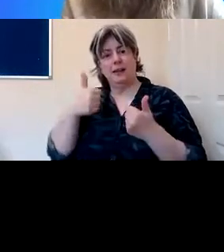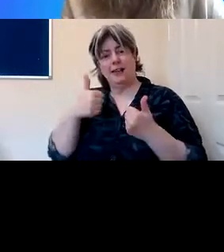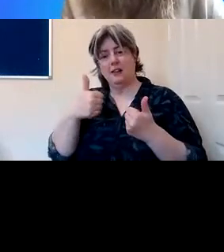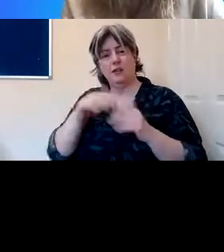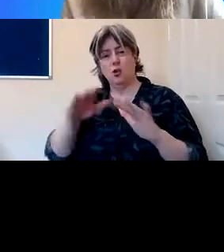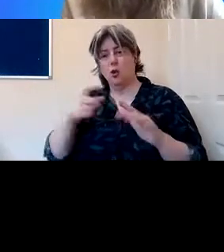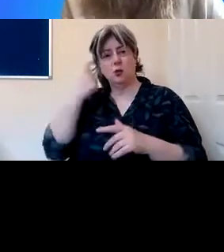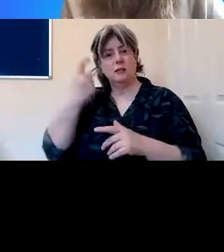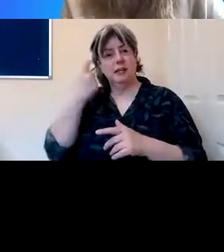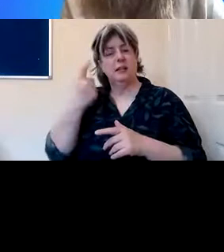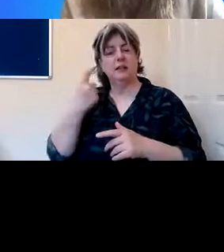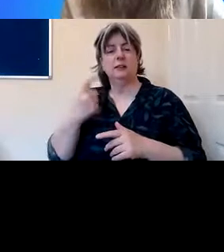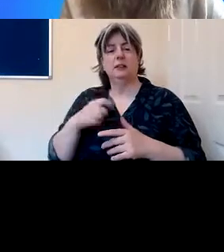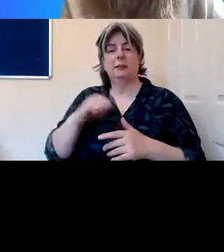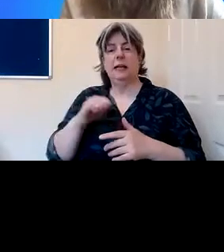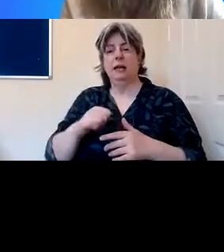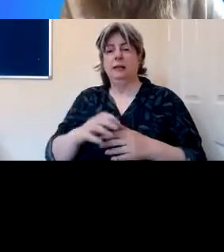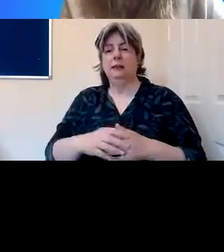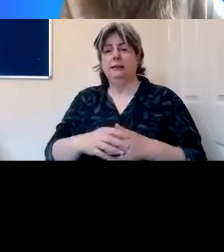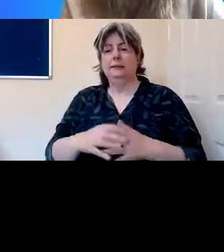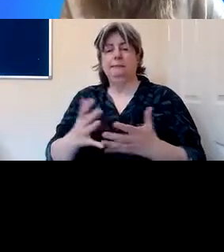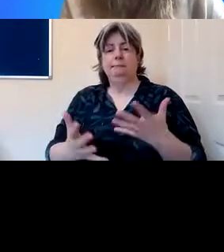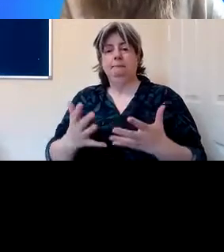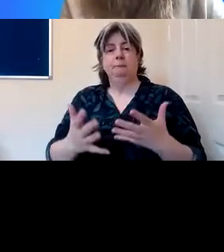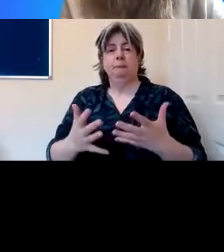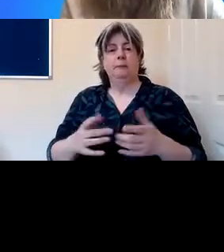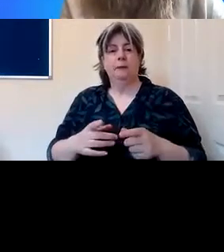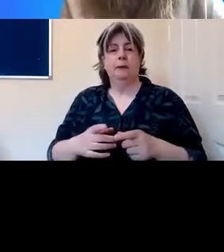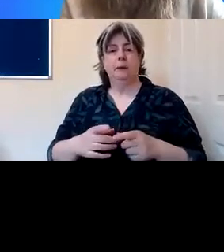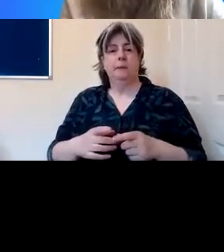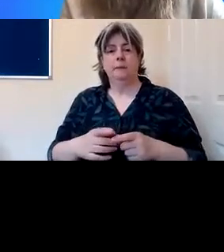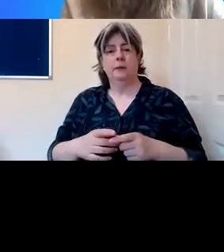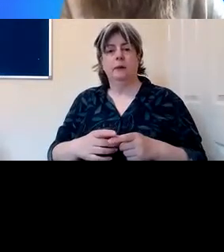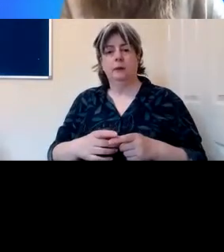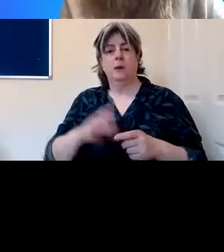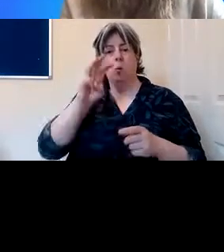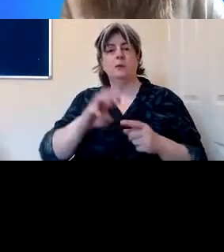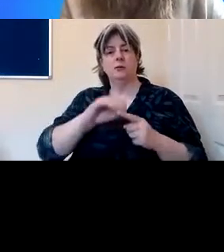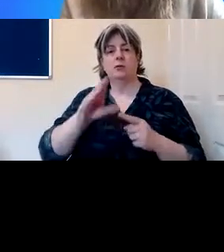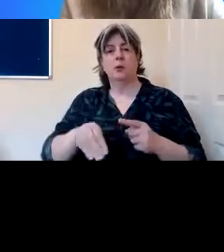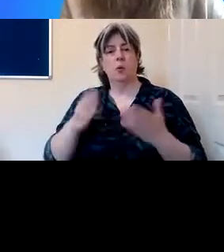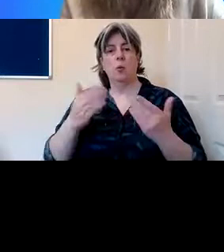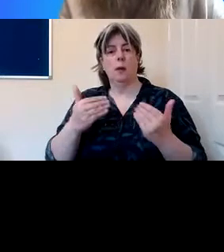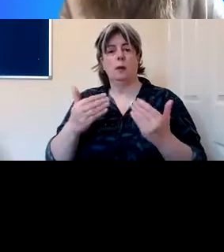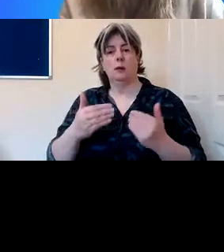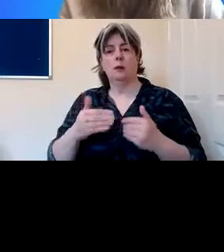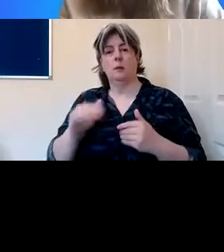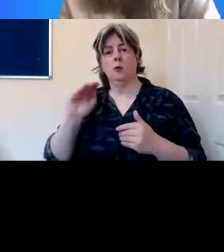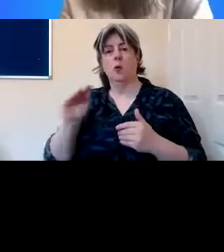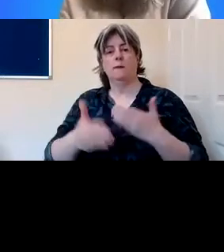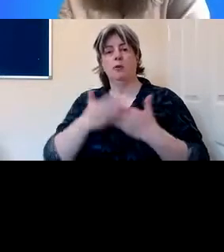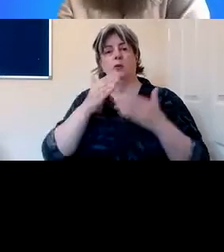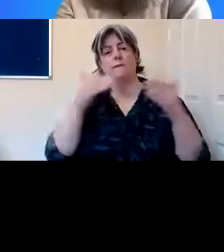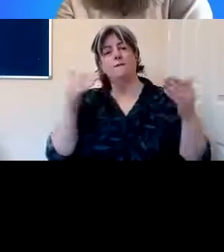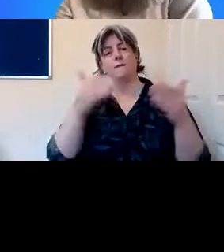into consideration. So yeah, we as Welsh Conservatives would we do welcome the calls for a new focus on mental health and well-being of